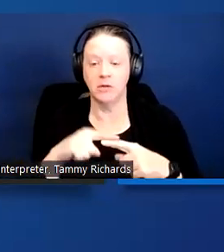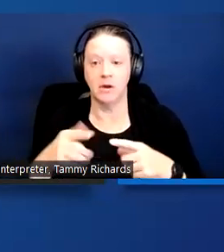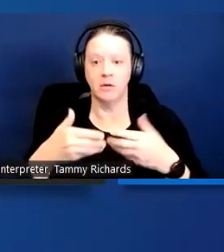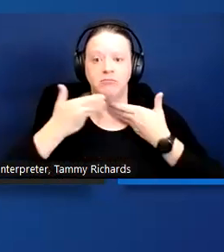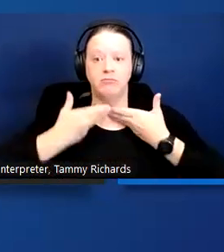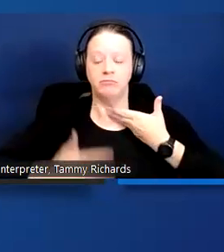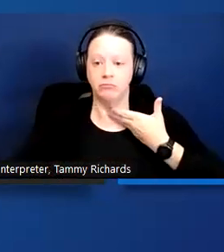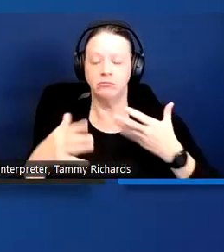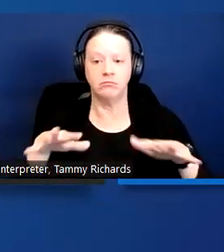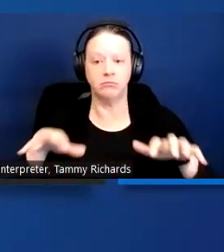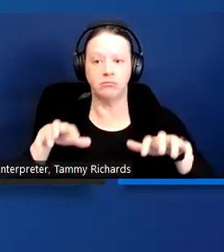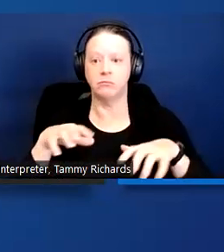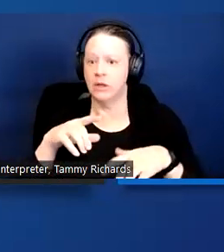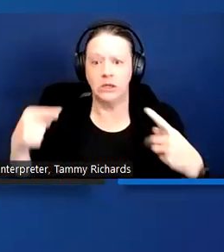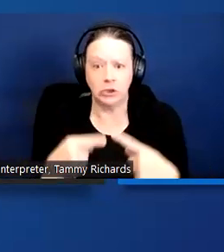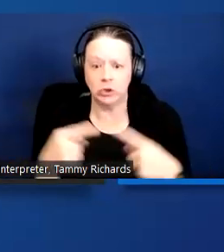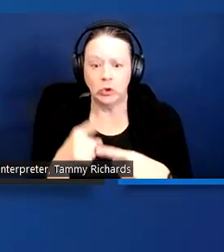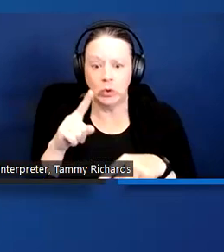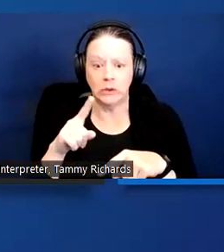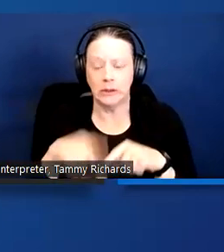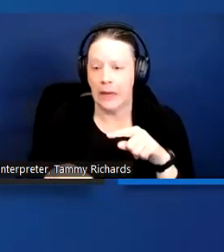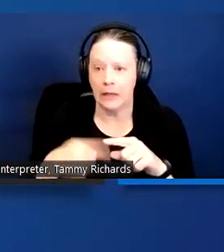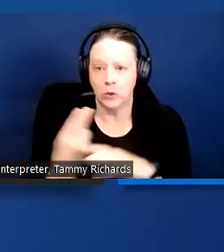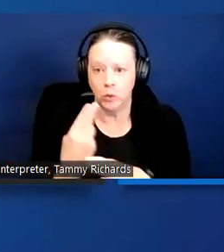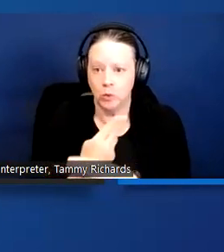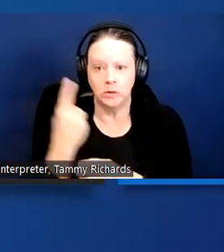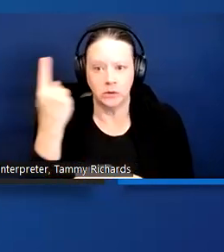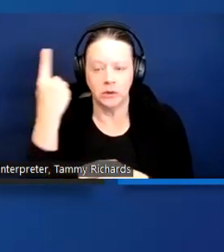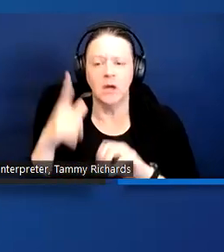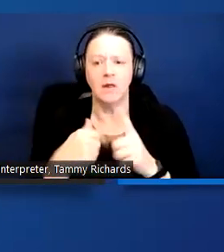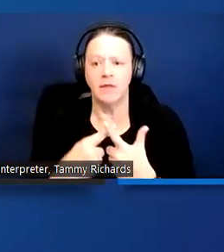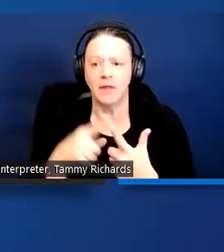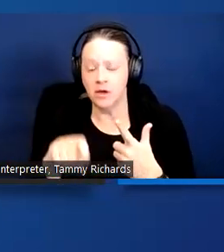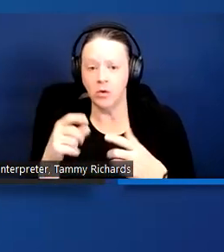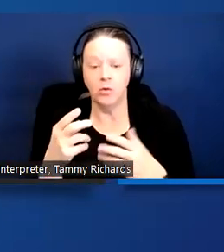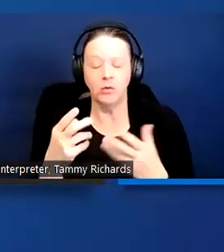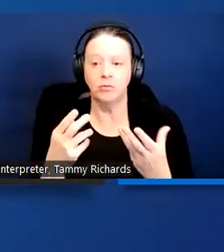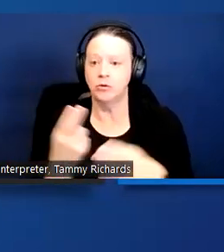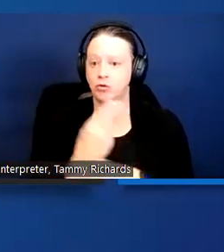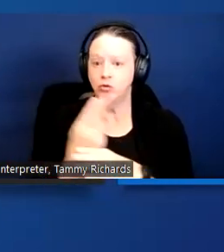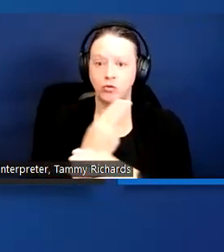are injured or underdeveloped and they need to use